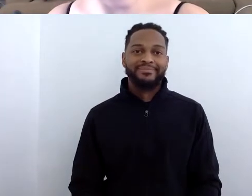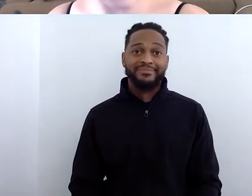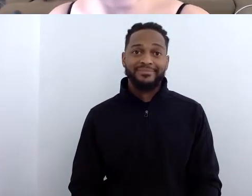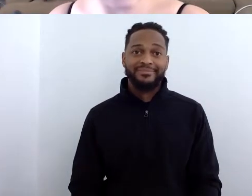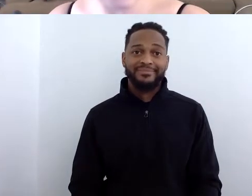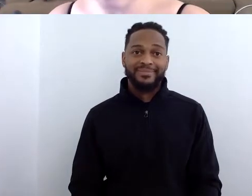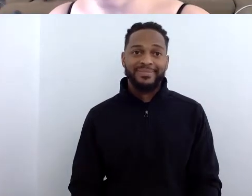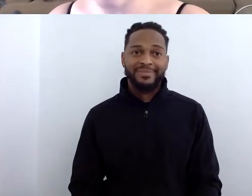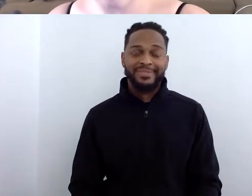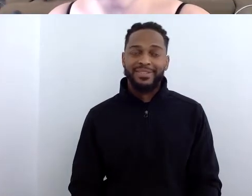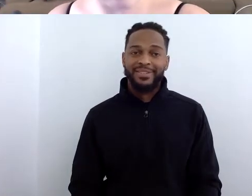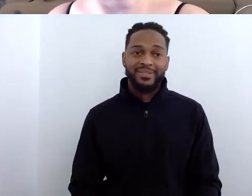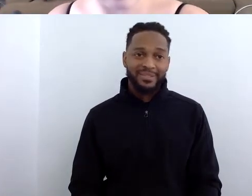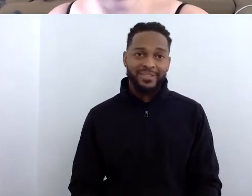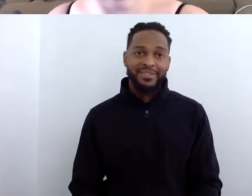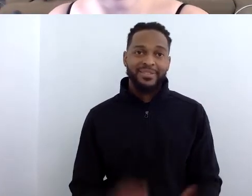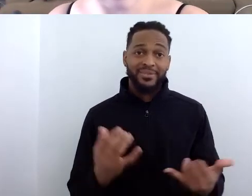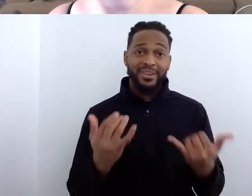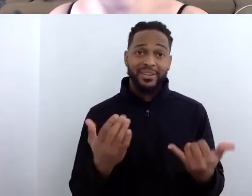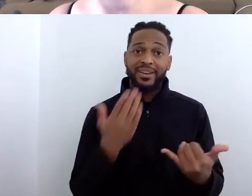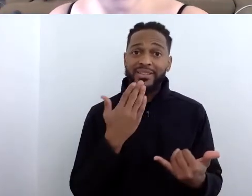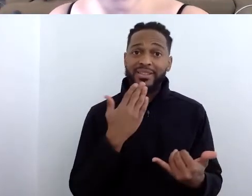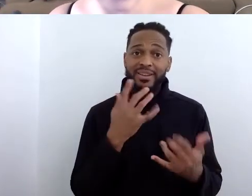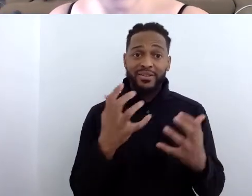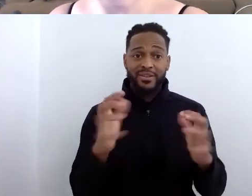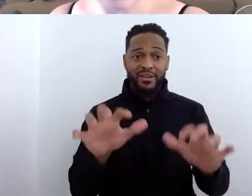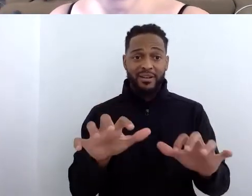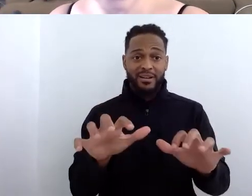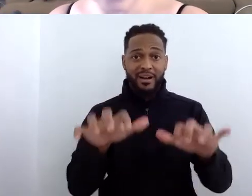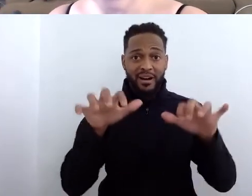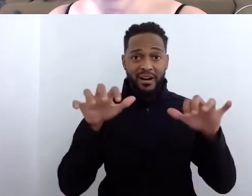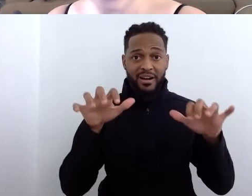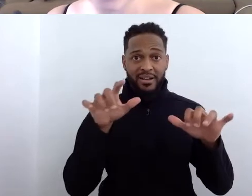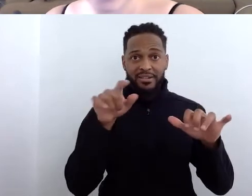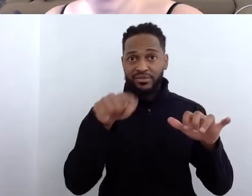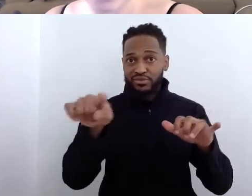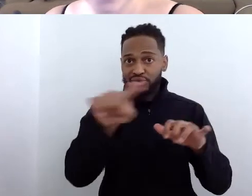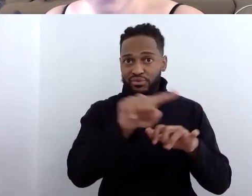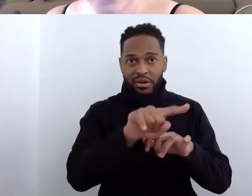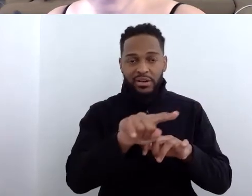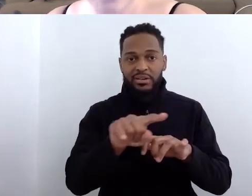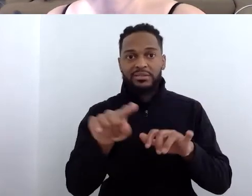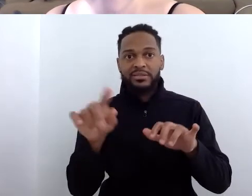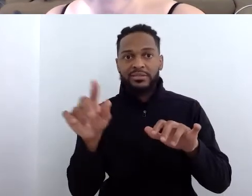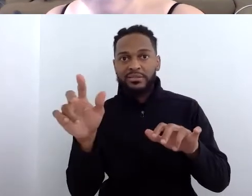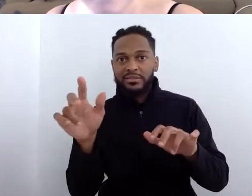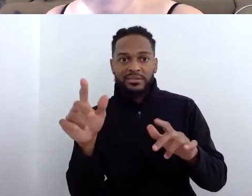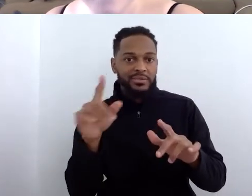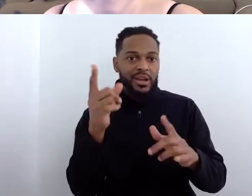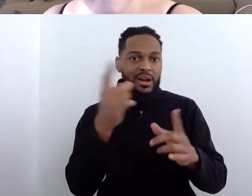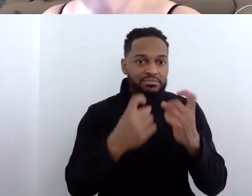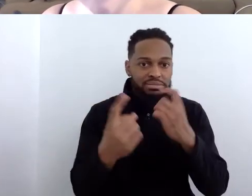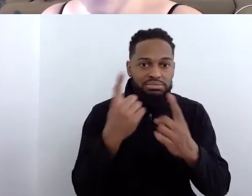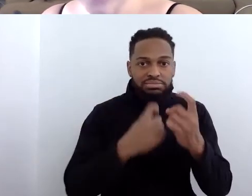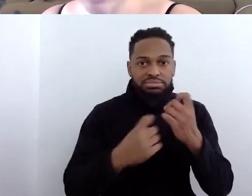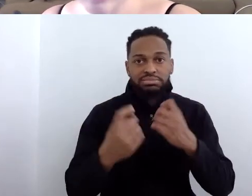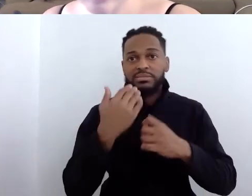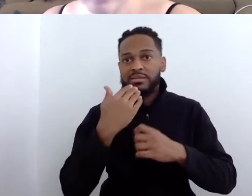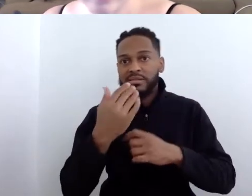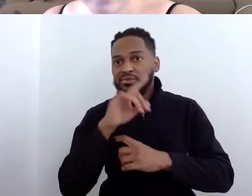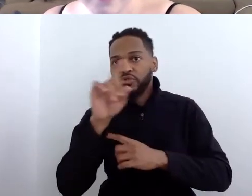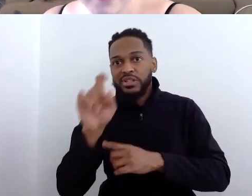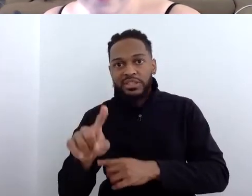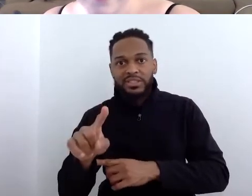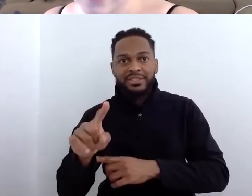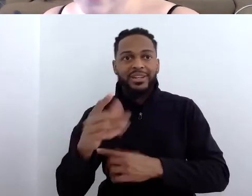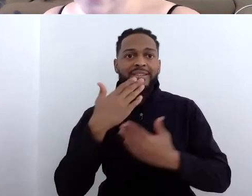now, I want to thank our audience. You guys have been awesome. With the questions, very good ones. I want to thank